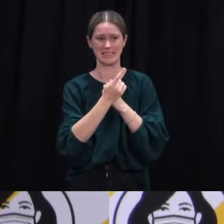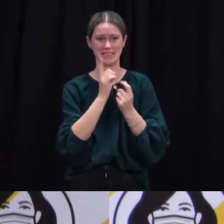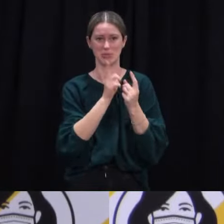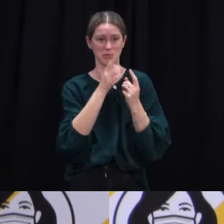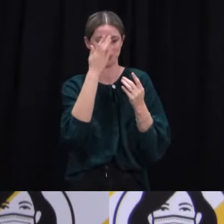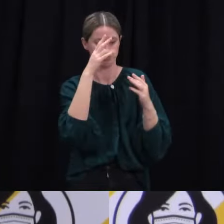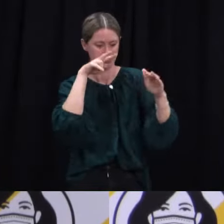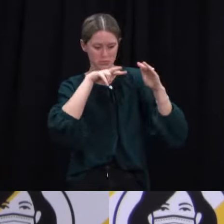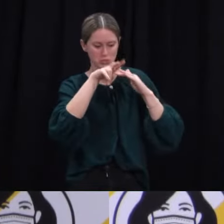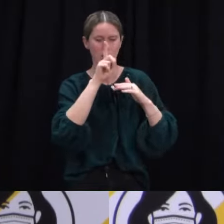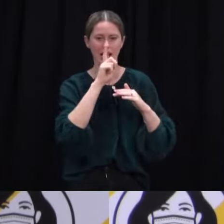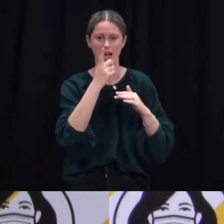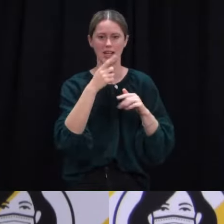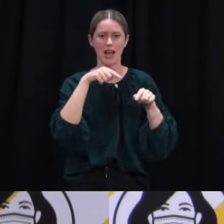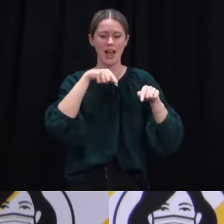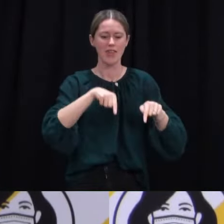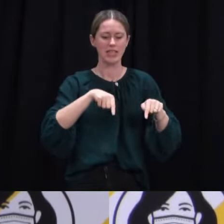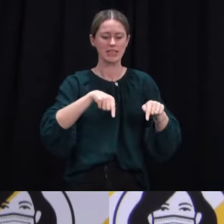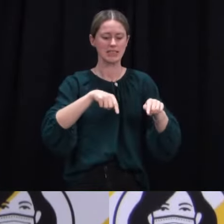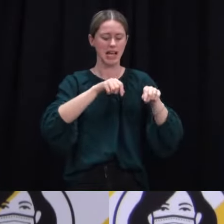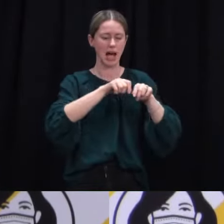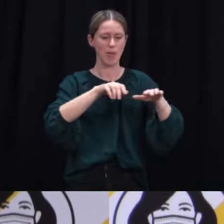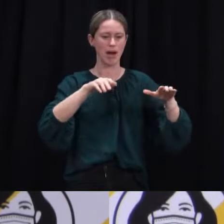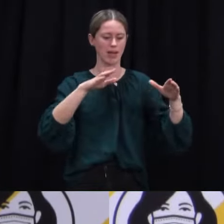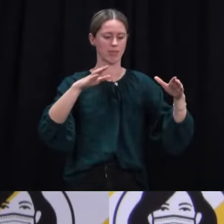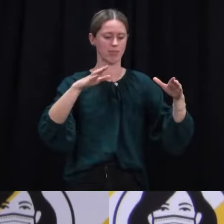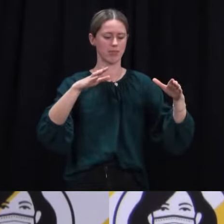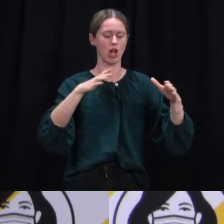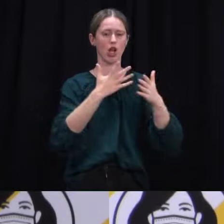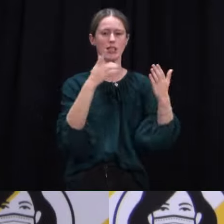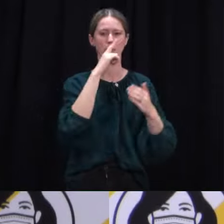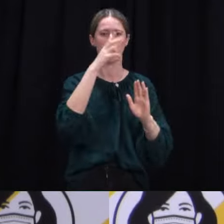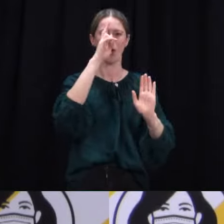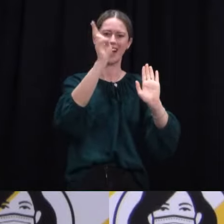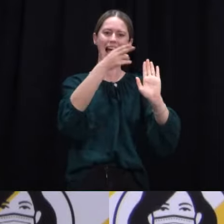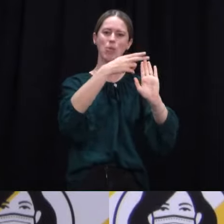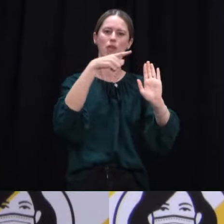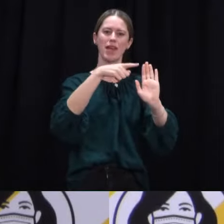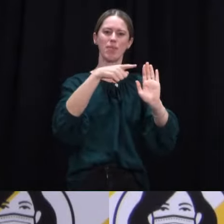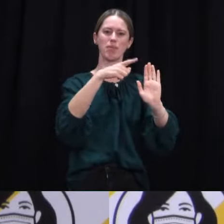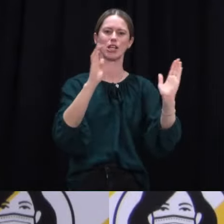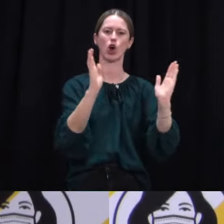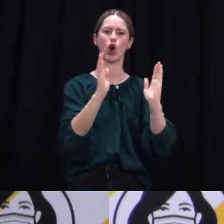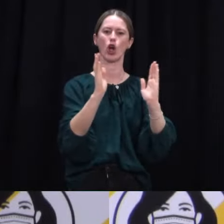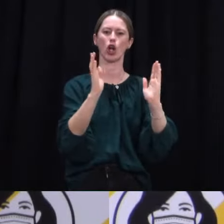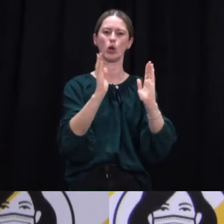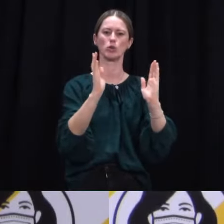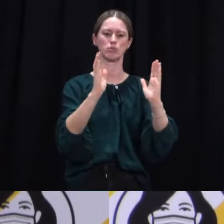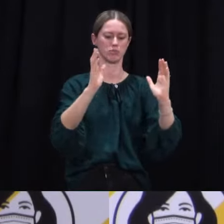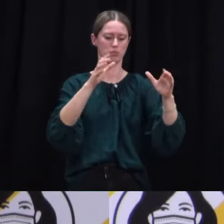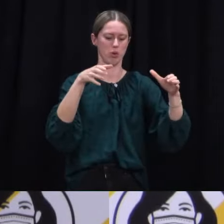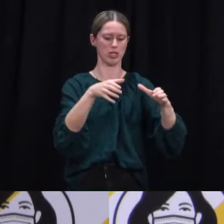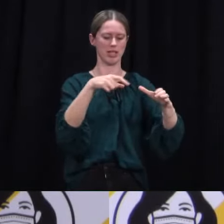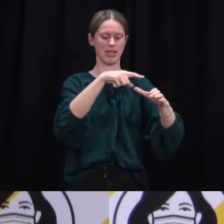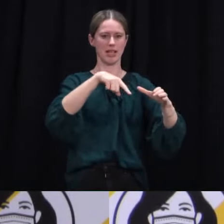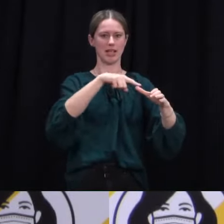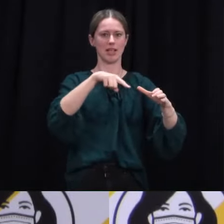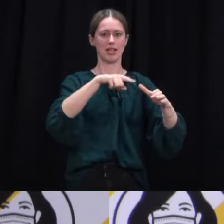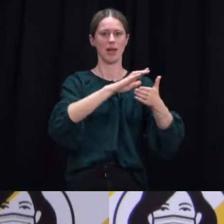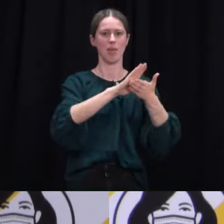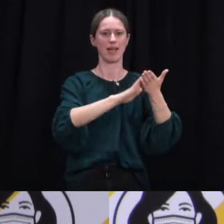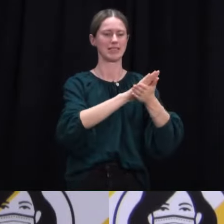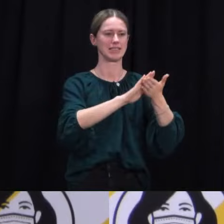done previously is classify a large number of people as close contacts, and therefore that requires a much greater number of outbound calls than